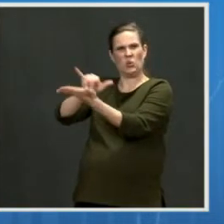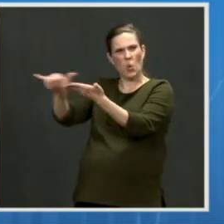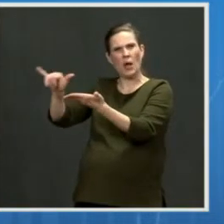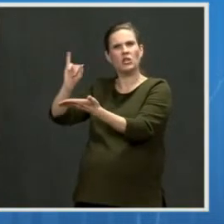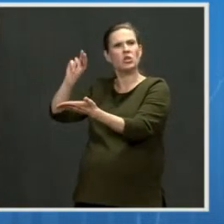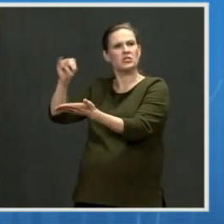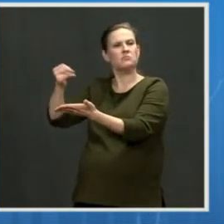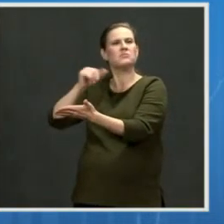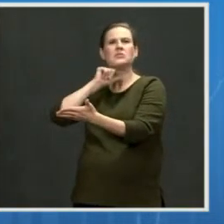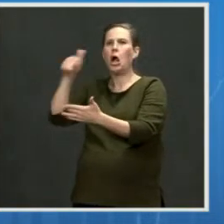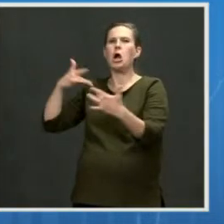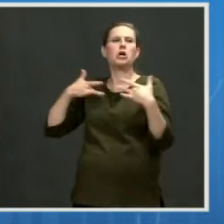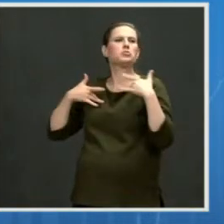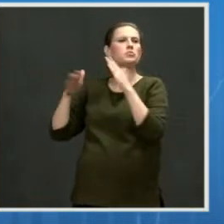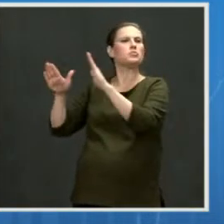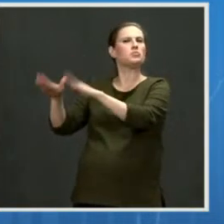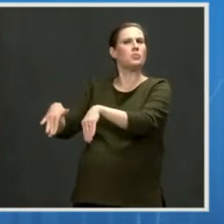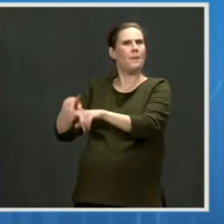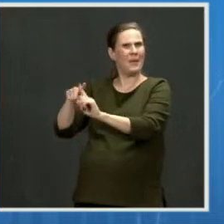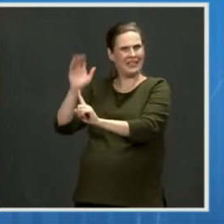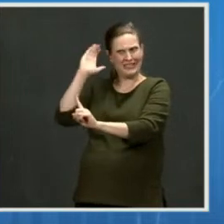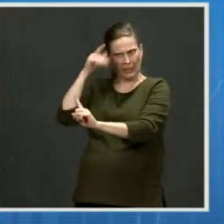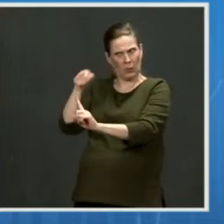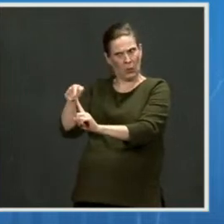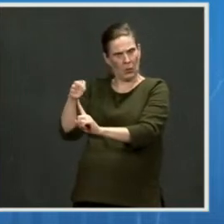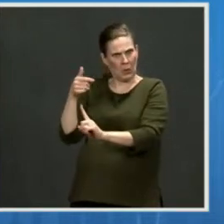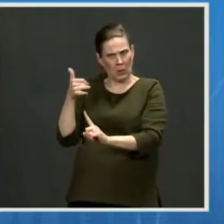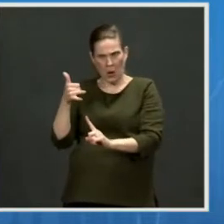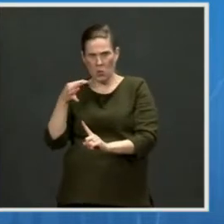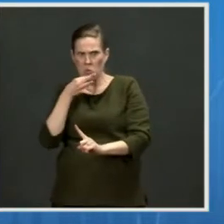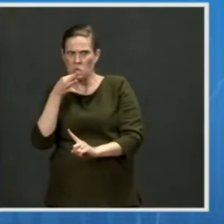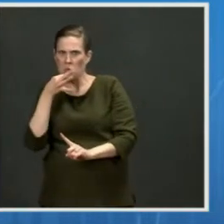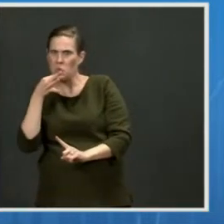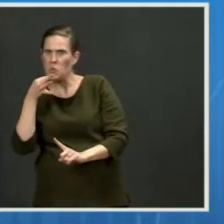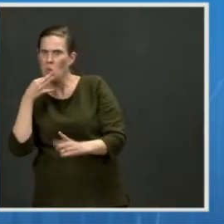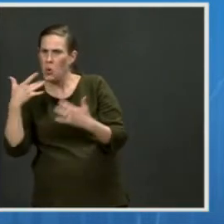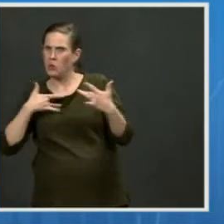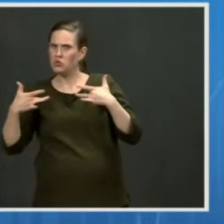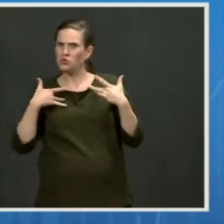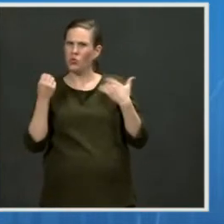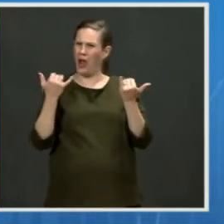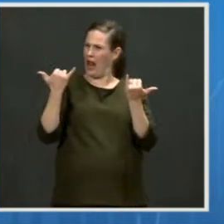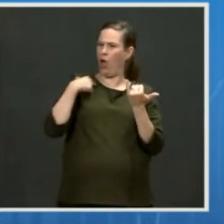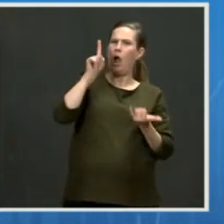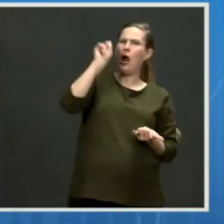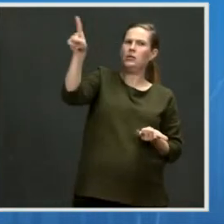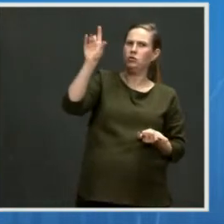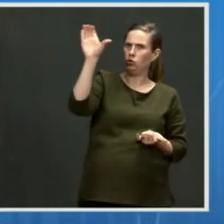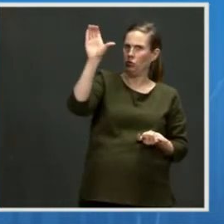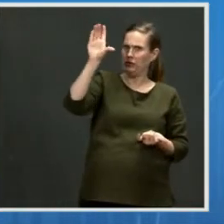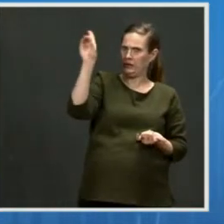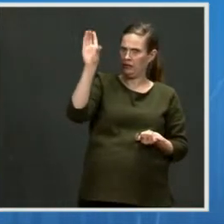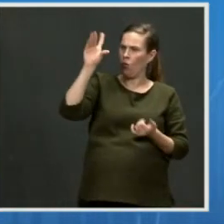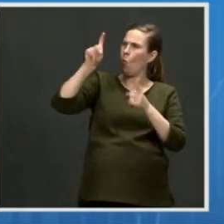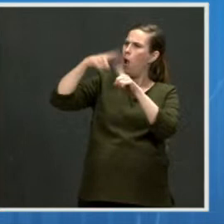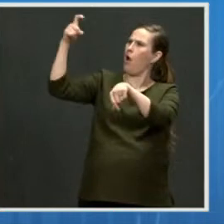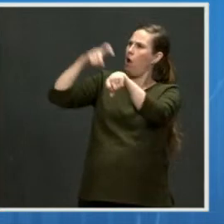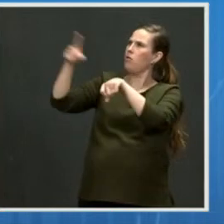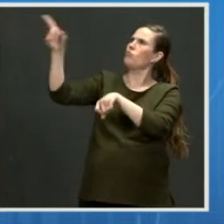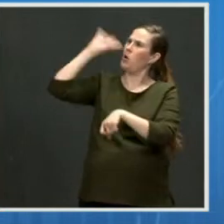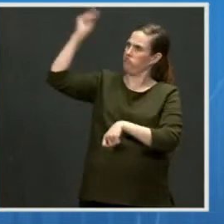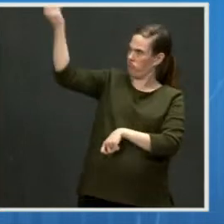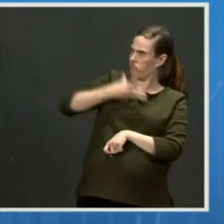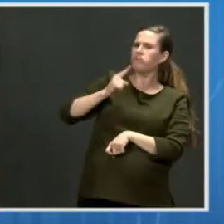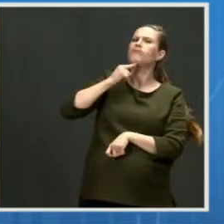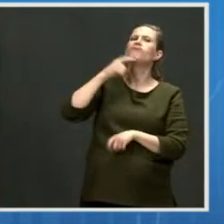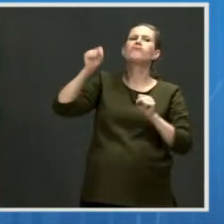of concern. Does the CDC plan to release state-by-state case numbers on the New York variant rather than just a rough proportion? And what's